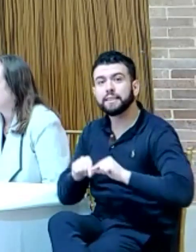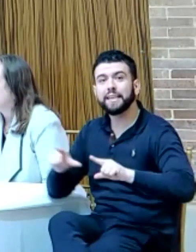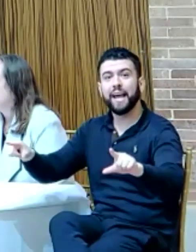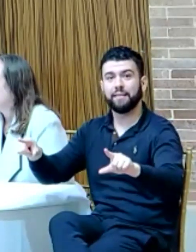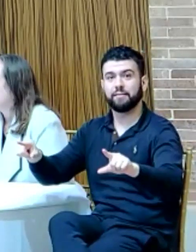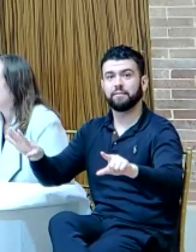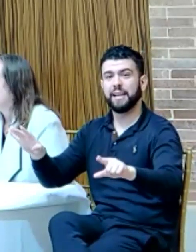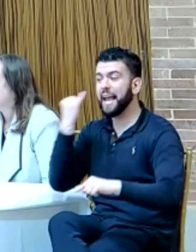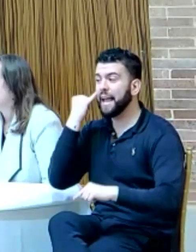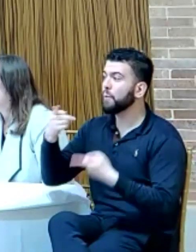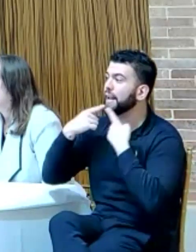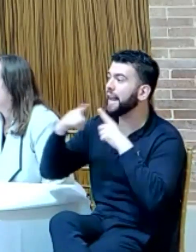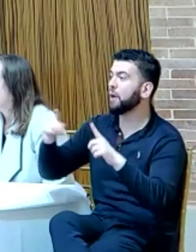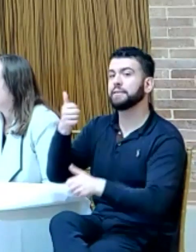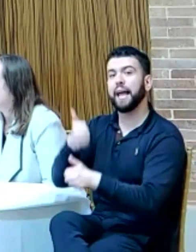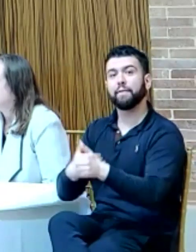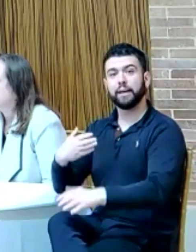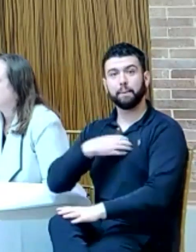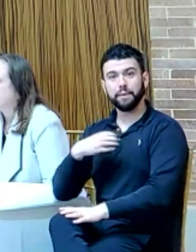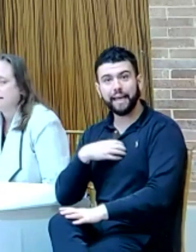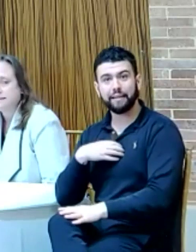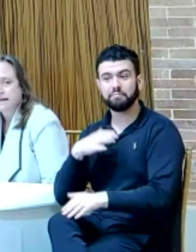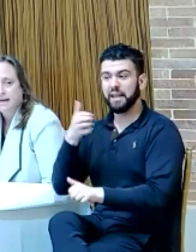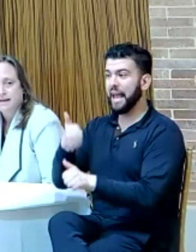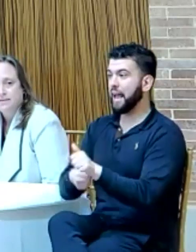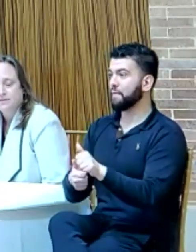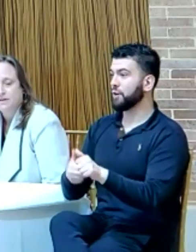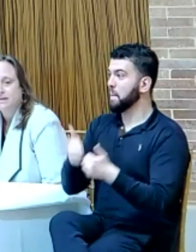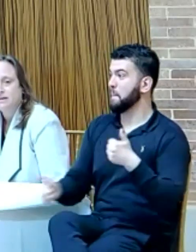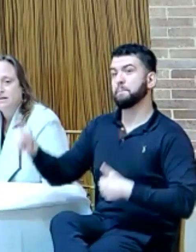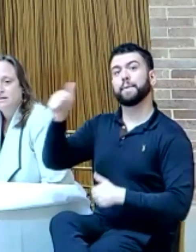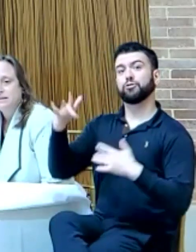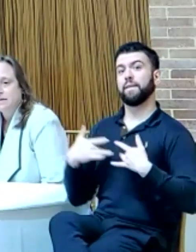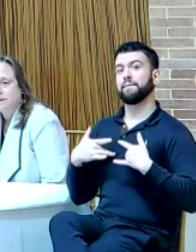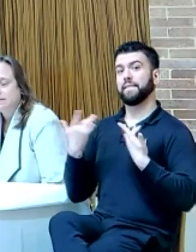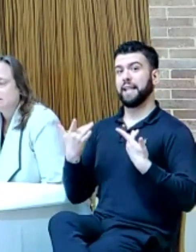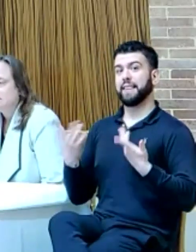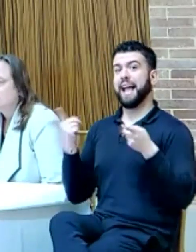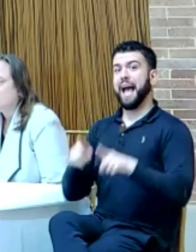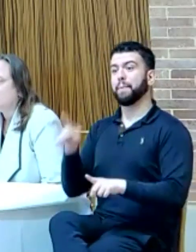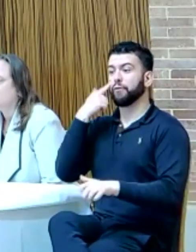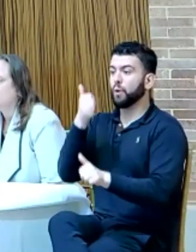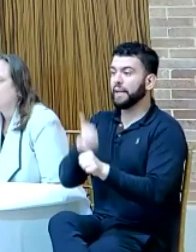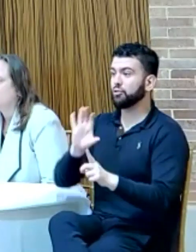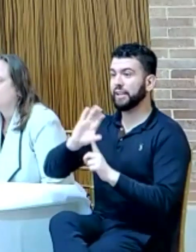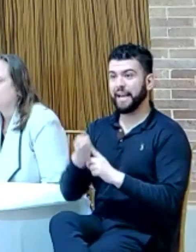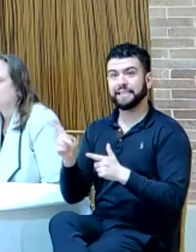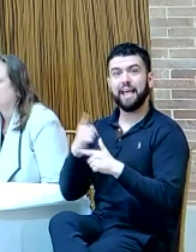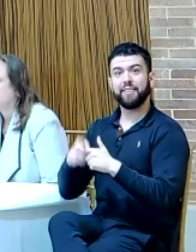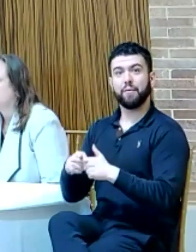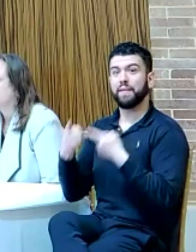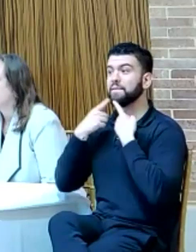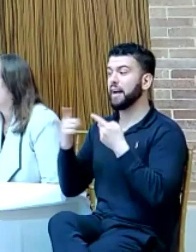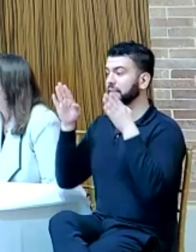complaint every major event in the case and every settlement um we have not